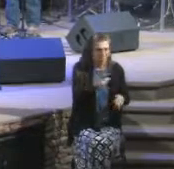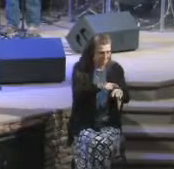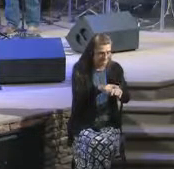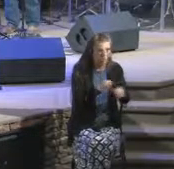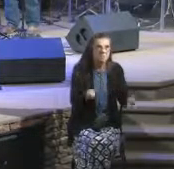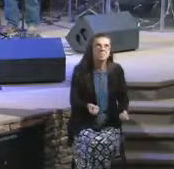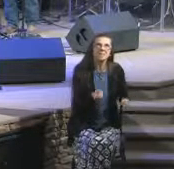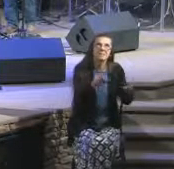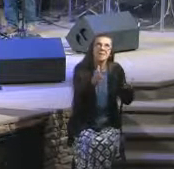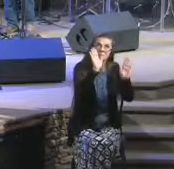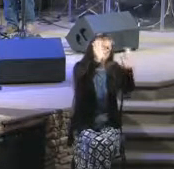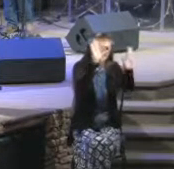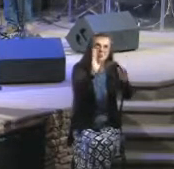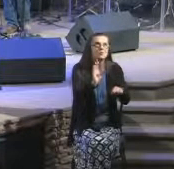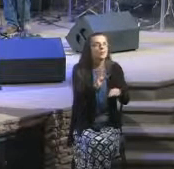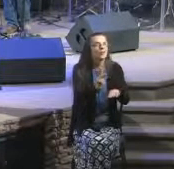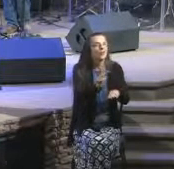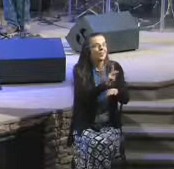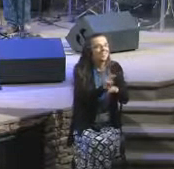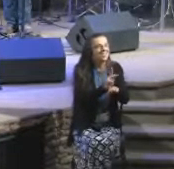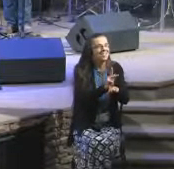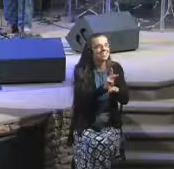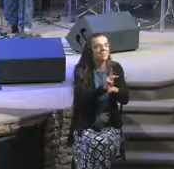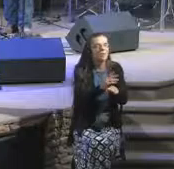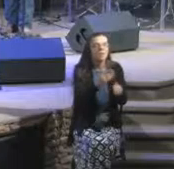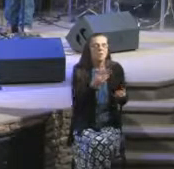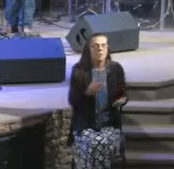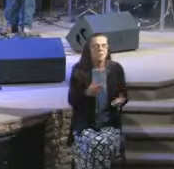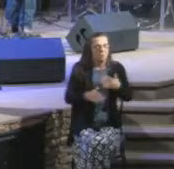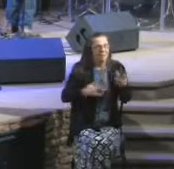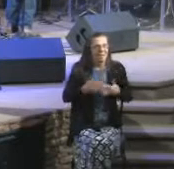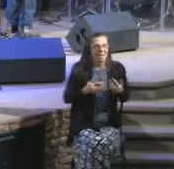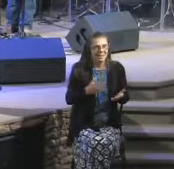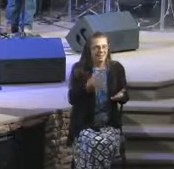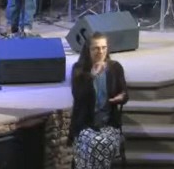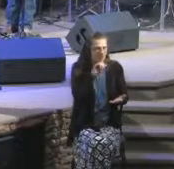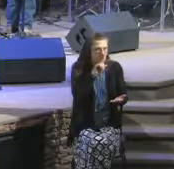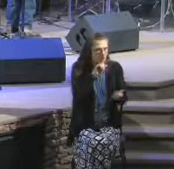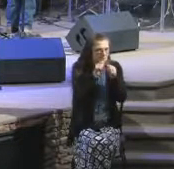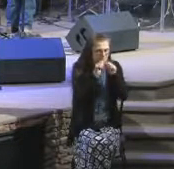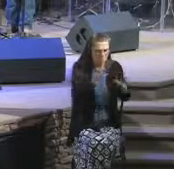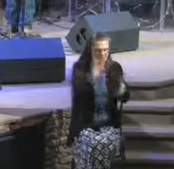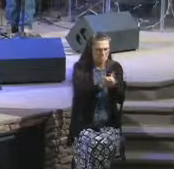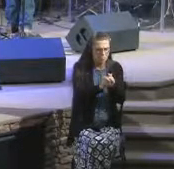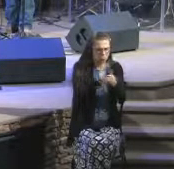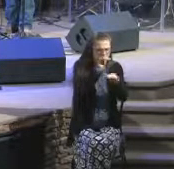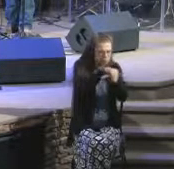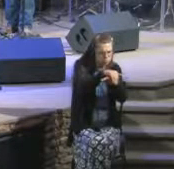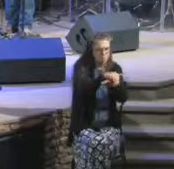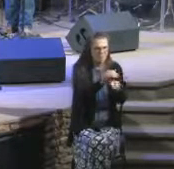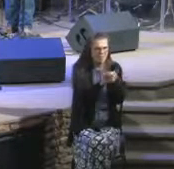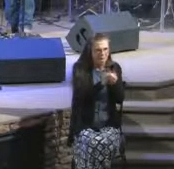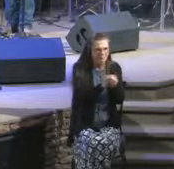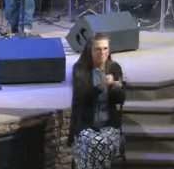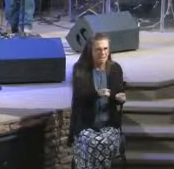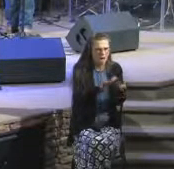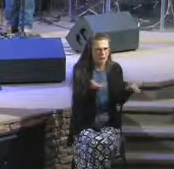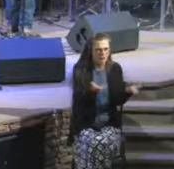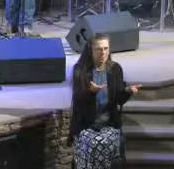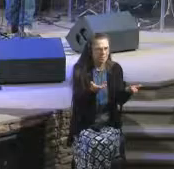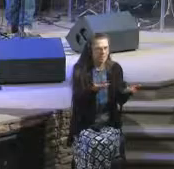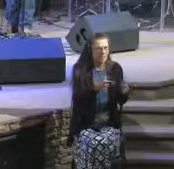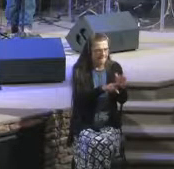into your kingdom. Lord, and we do that today with gladness. We ask that you bless it, press it down, shake it together, cause it to run over. Lord, for the goodness and the advancement